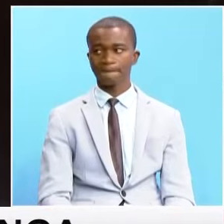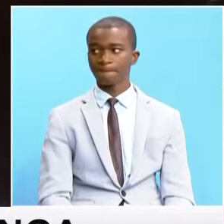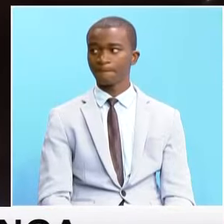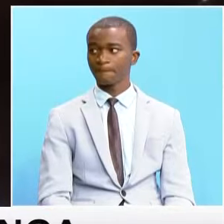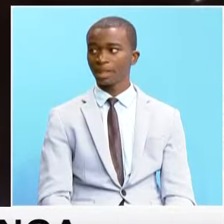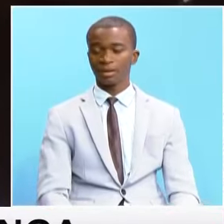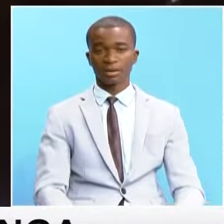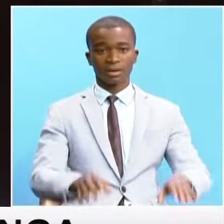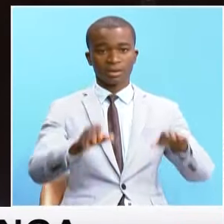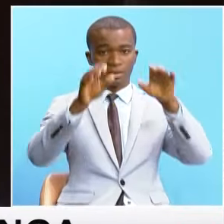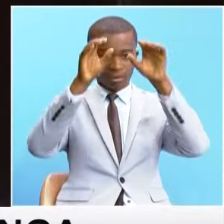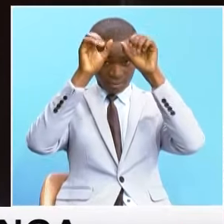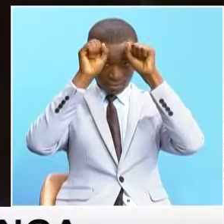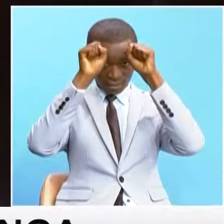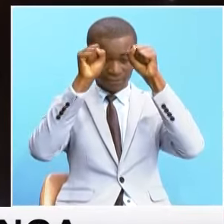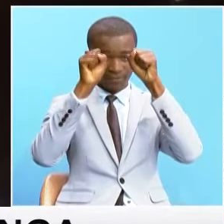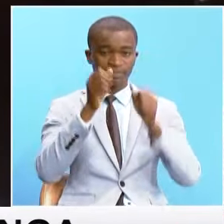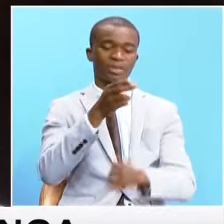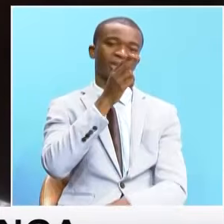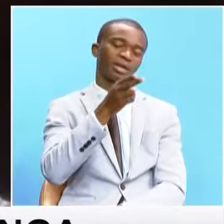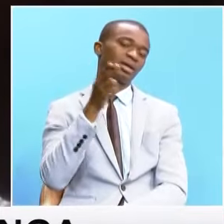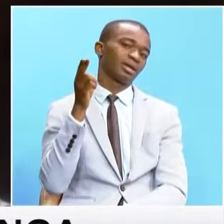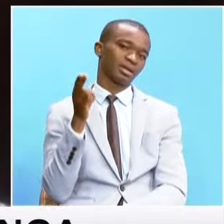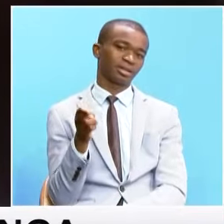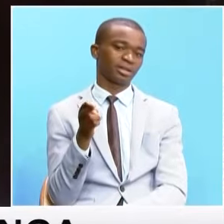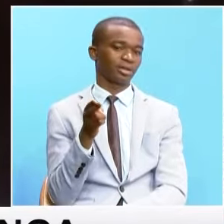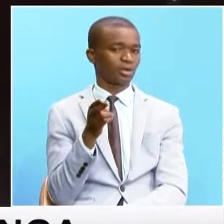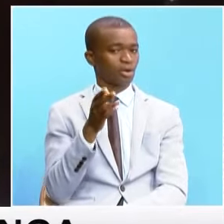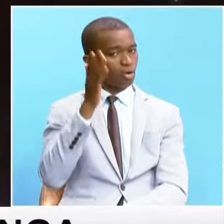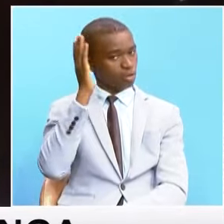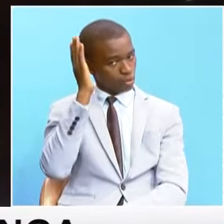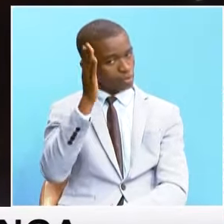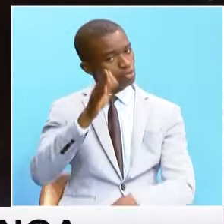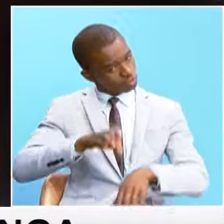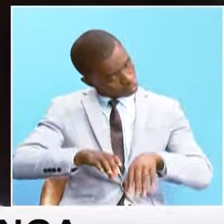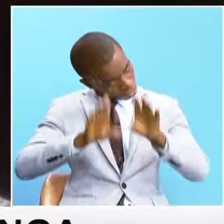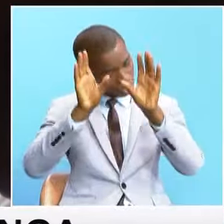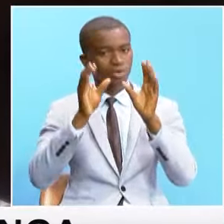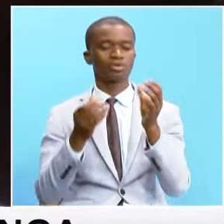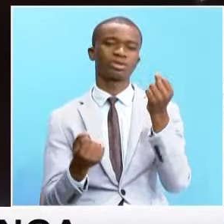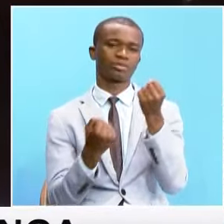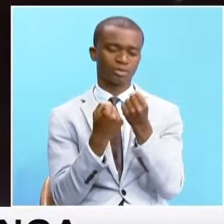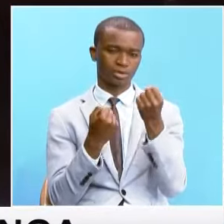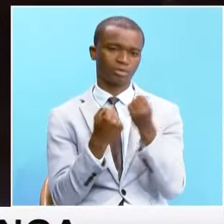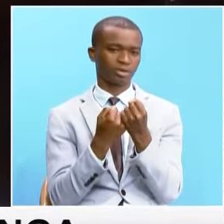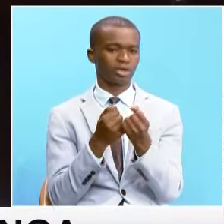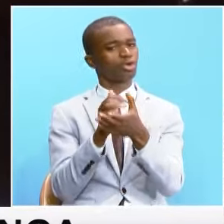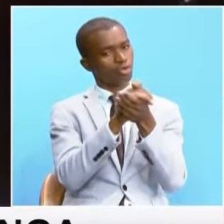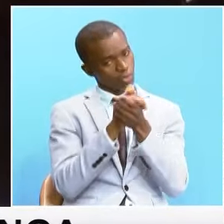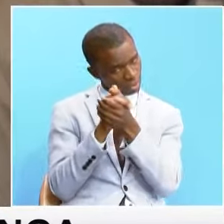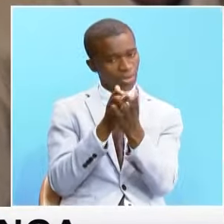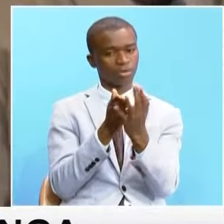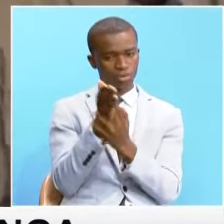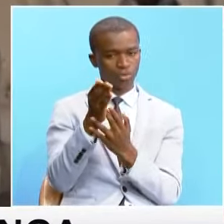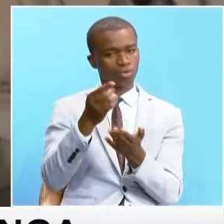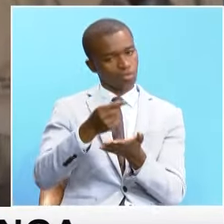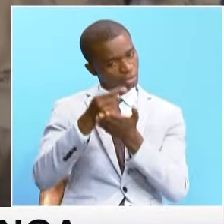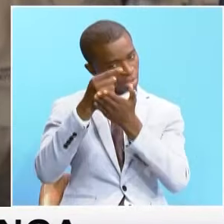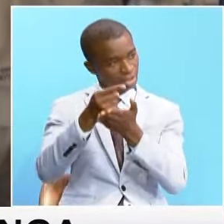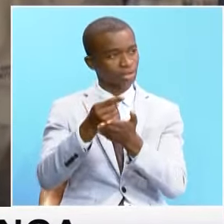The Republican President will continue supporting cooperatives through loans and grants so that cooperatives can